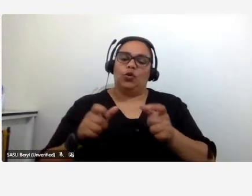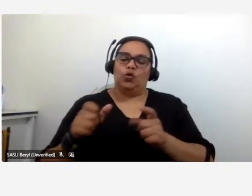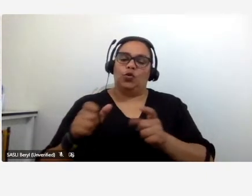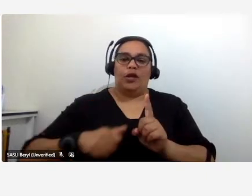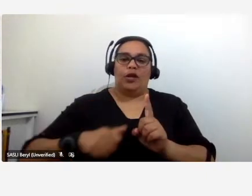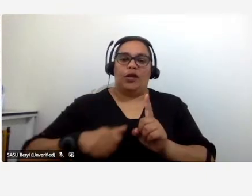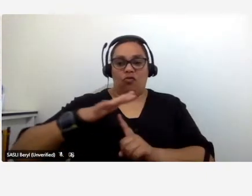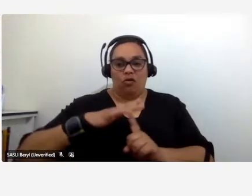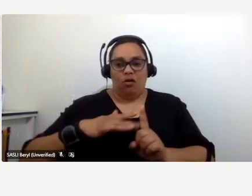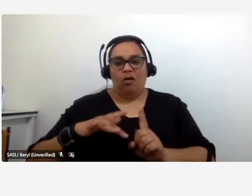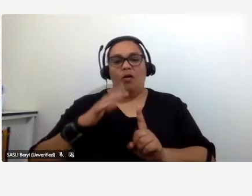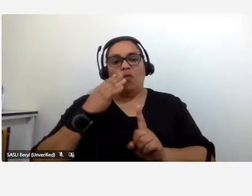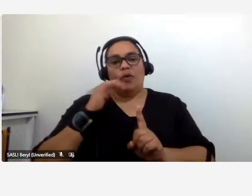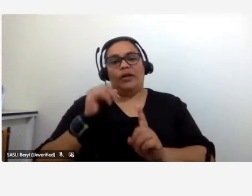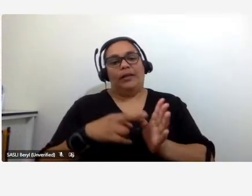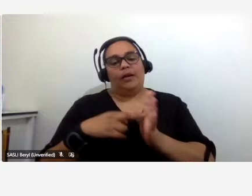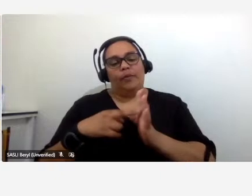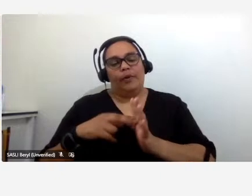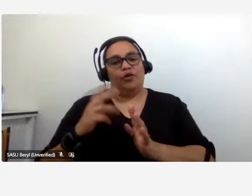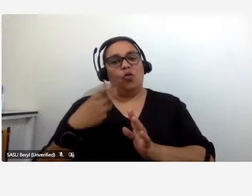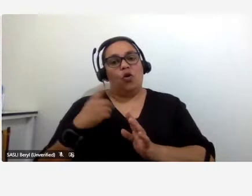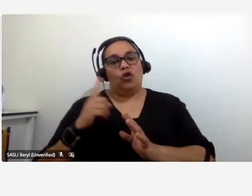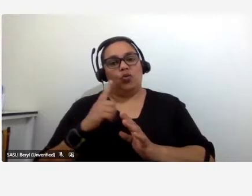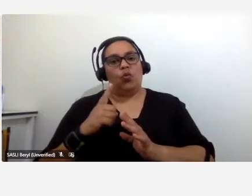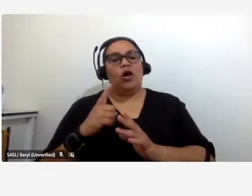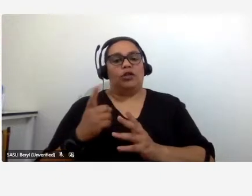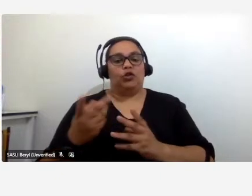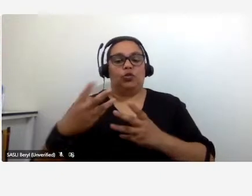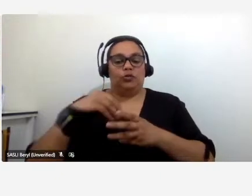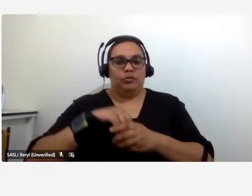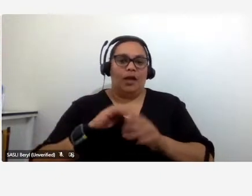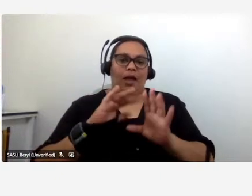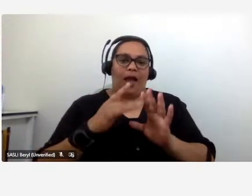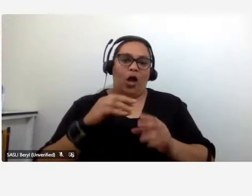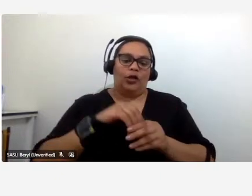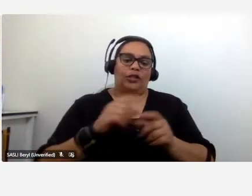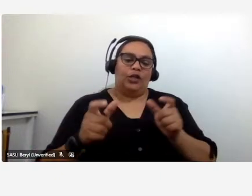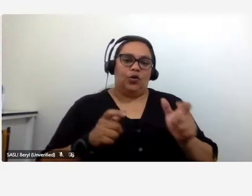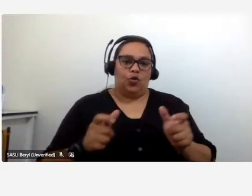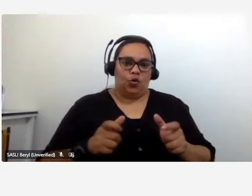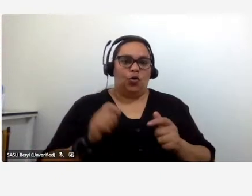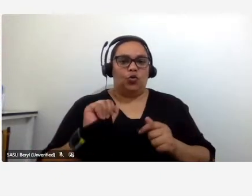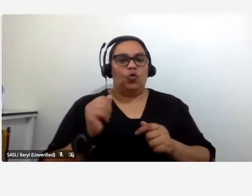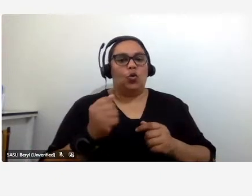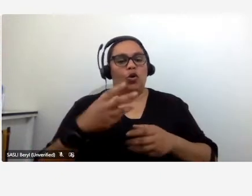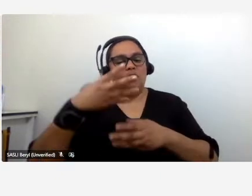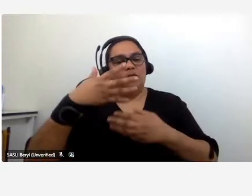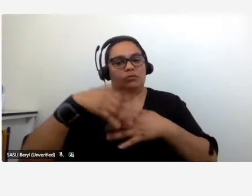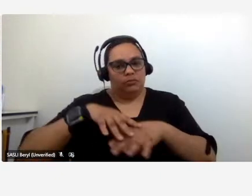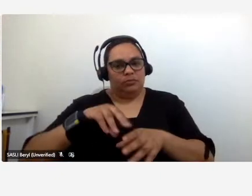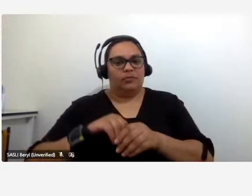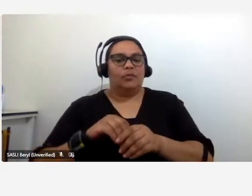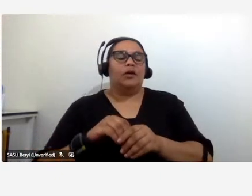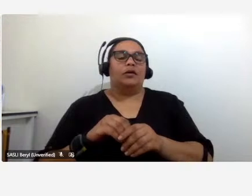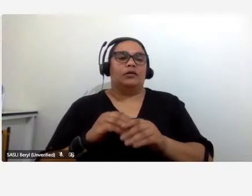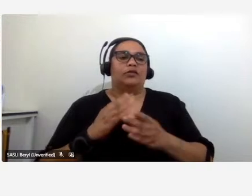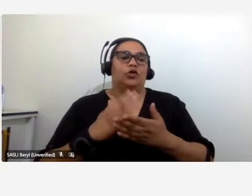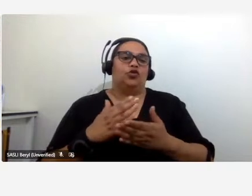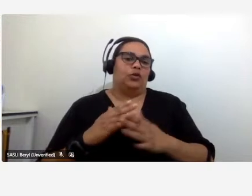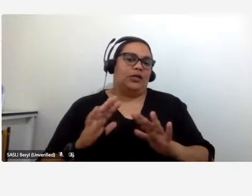area, where the recommendation was to incorporate how internal control will incorporate combined